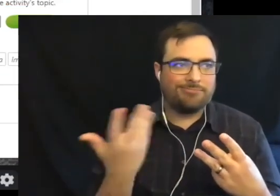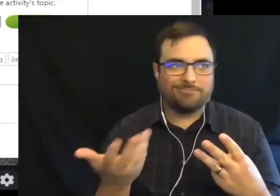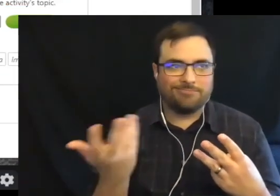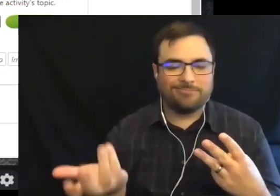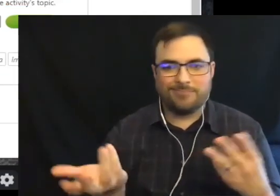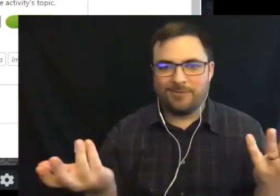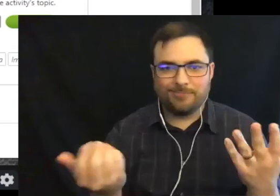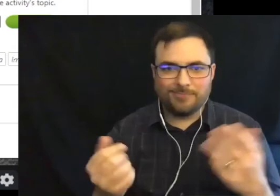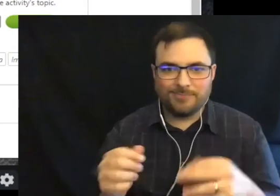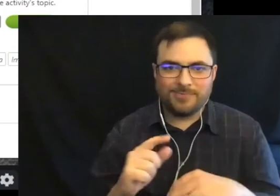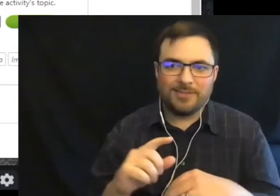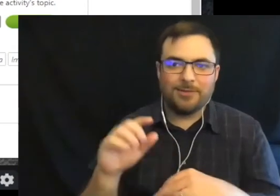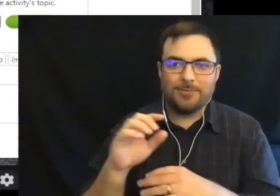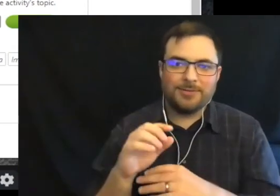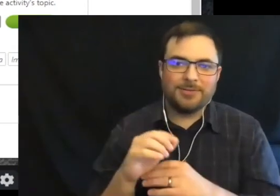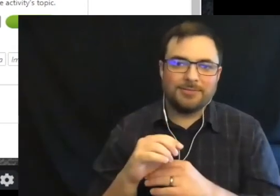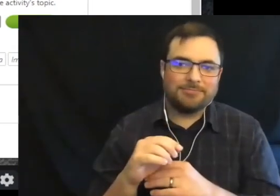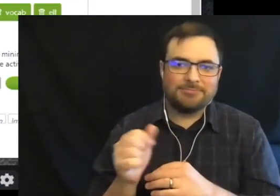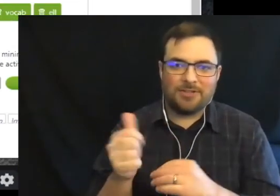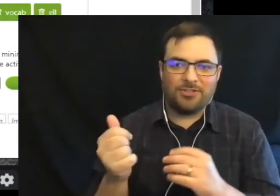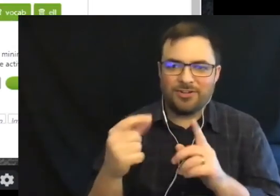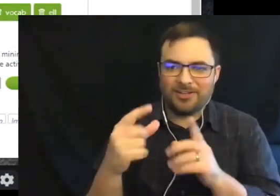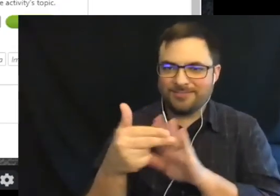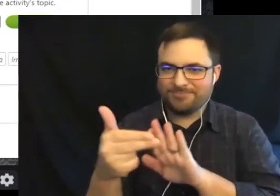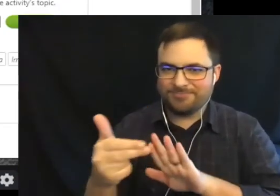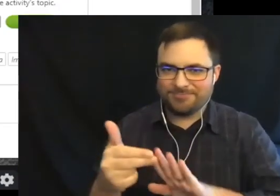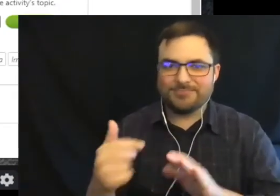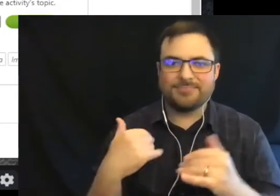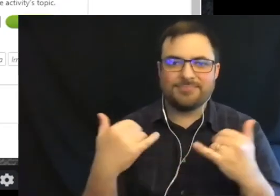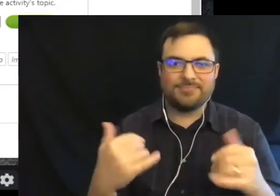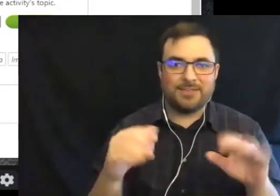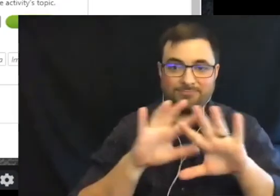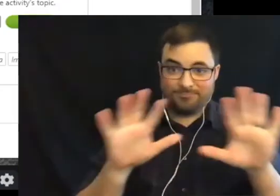because I have an English language student, and now my score is